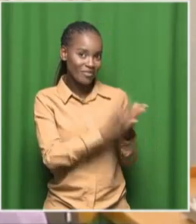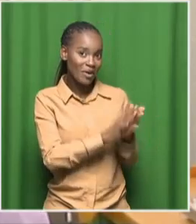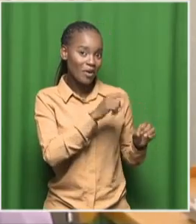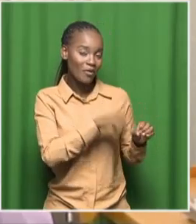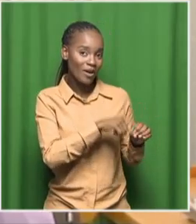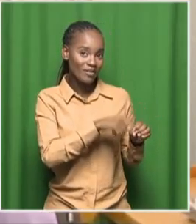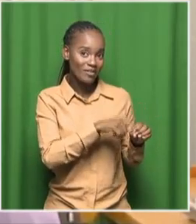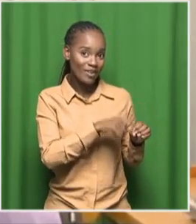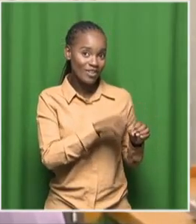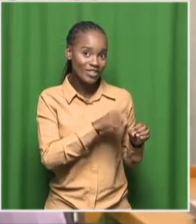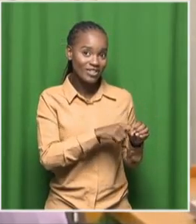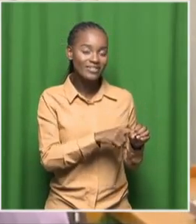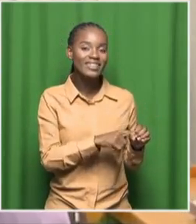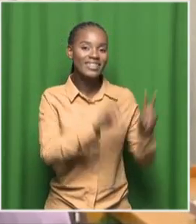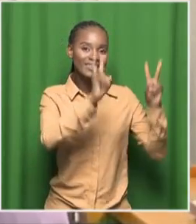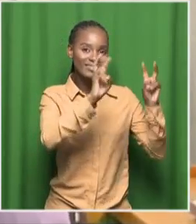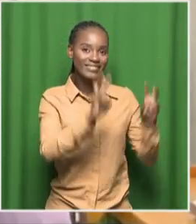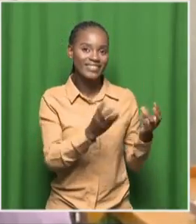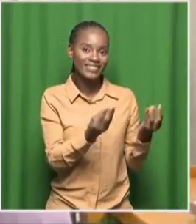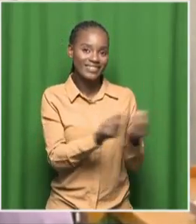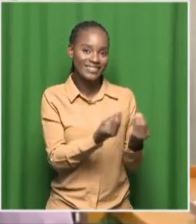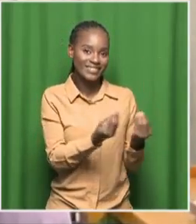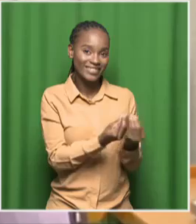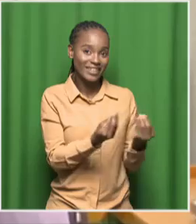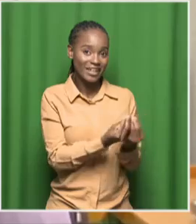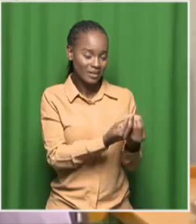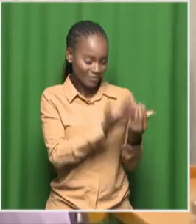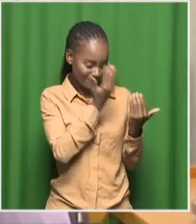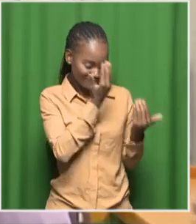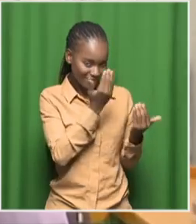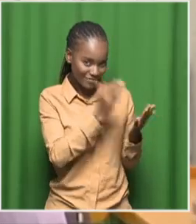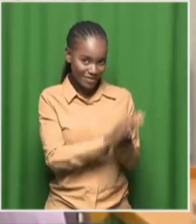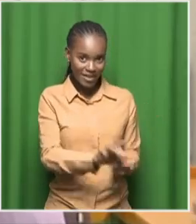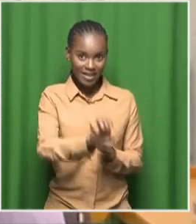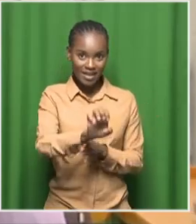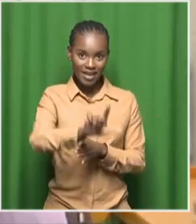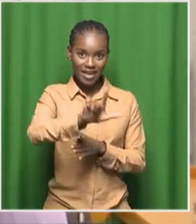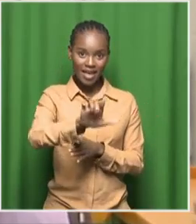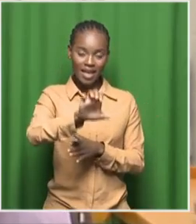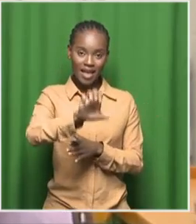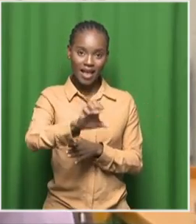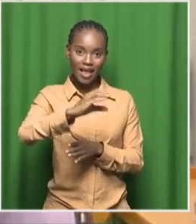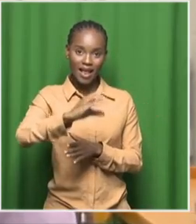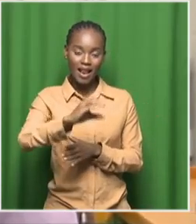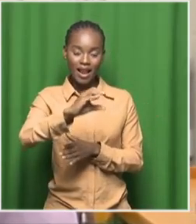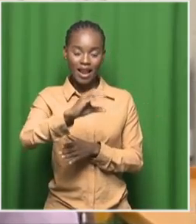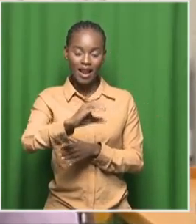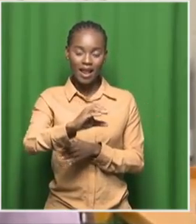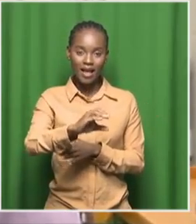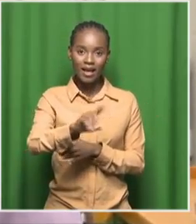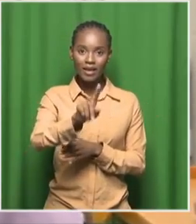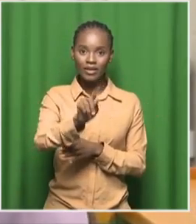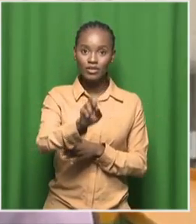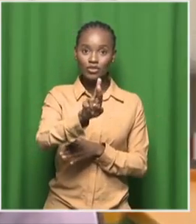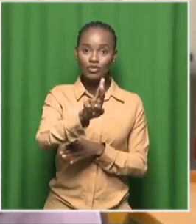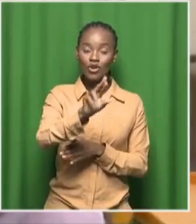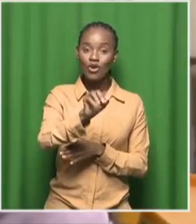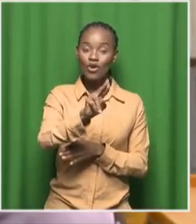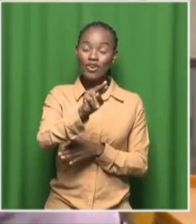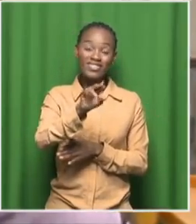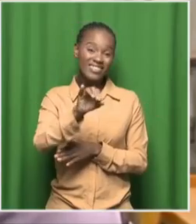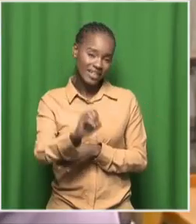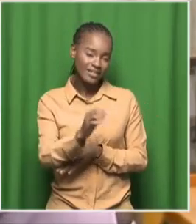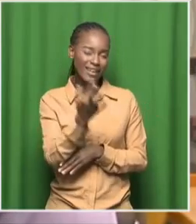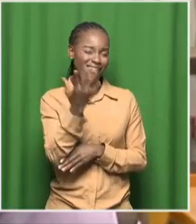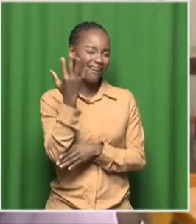some years back, we just had one oscillator which the lecturer was walking around with, and